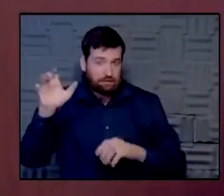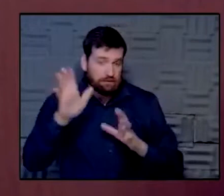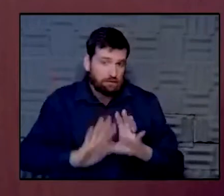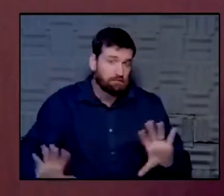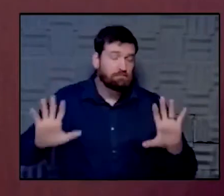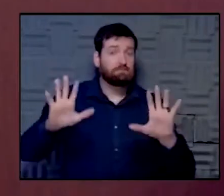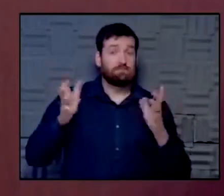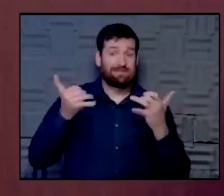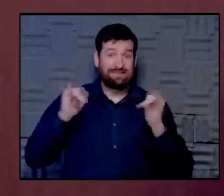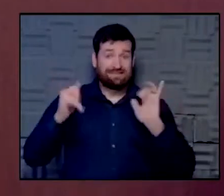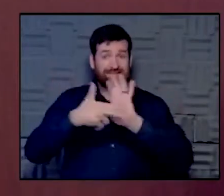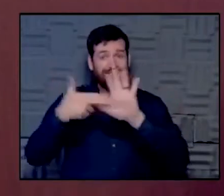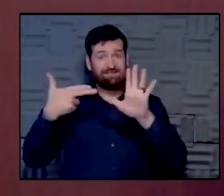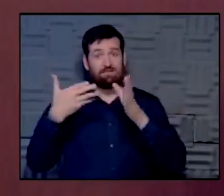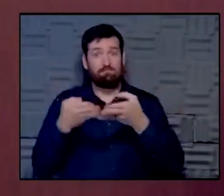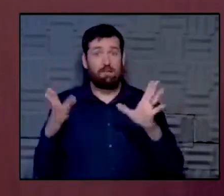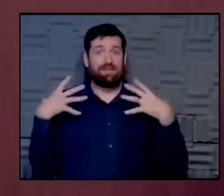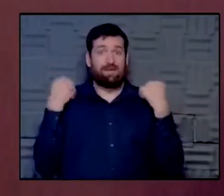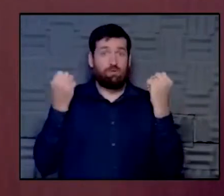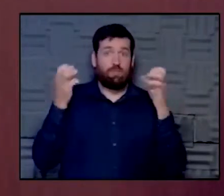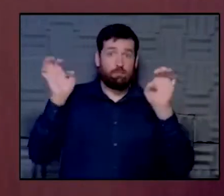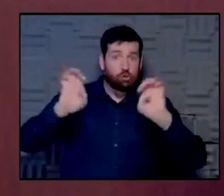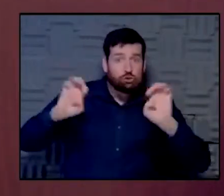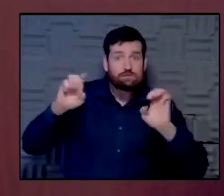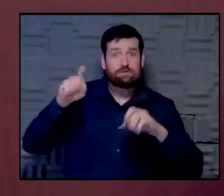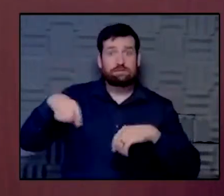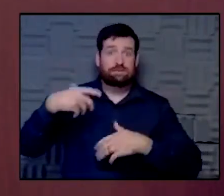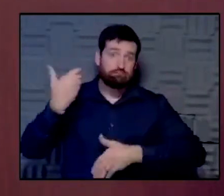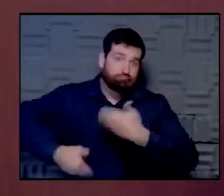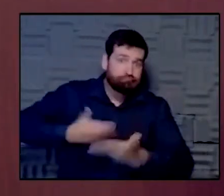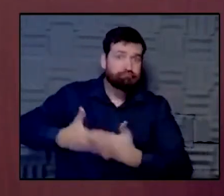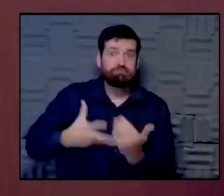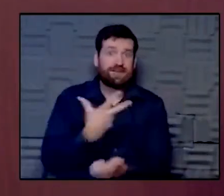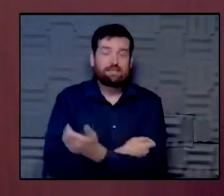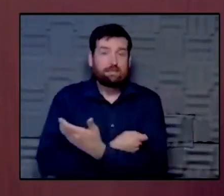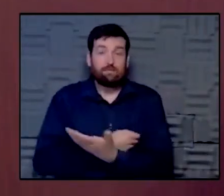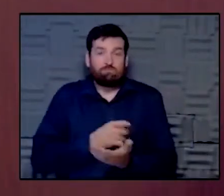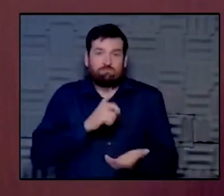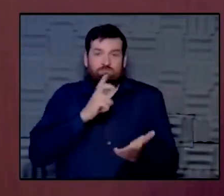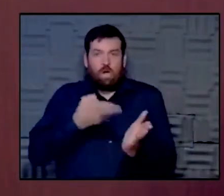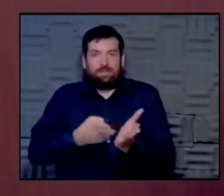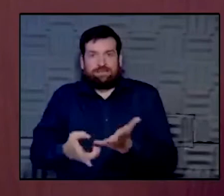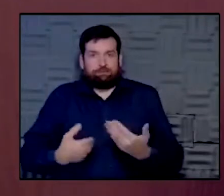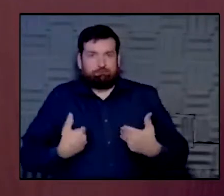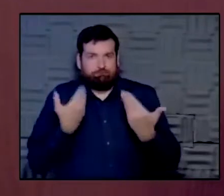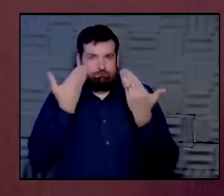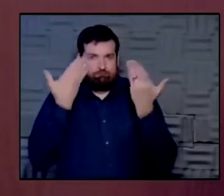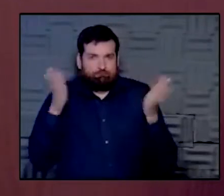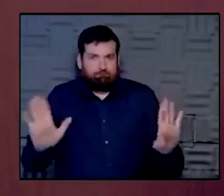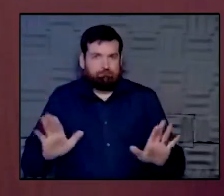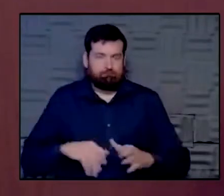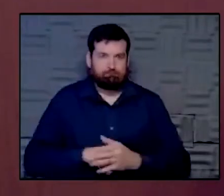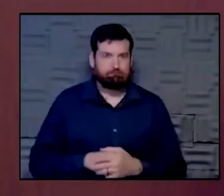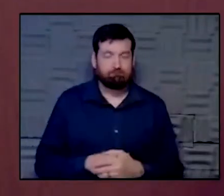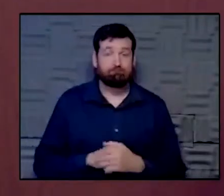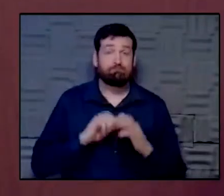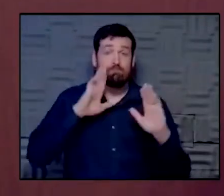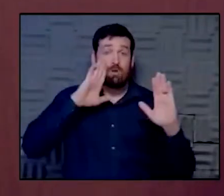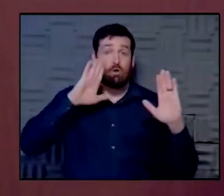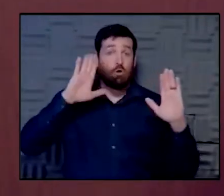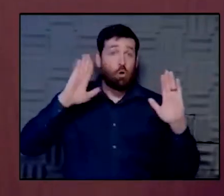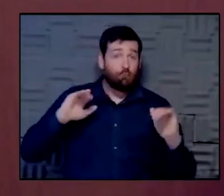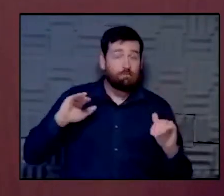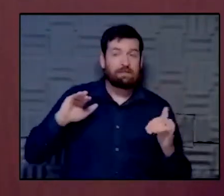public health emergency that we need to get vaccine uptake. I really don't know the answer to that, but hopefully it won't be